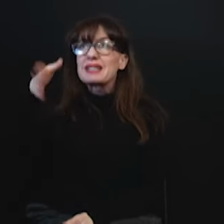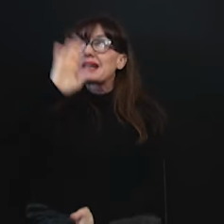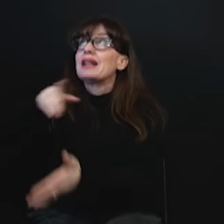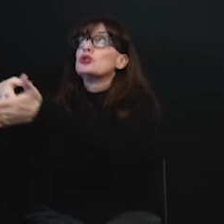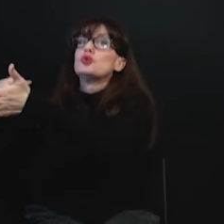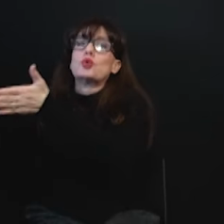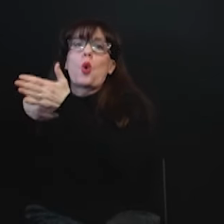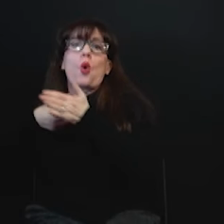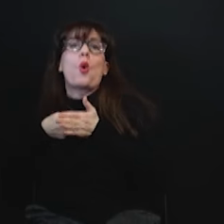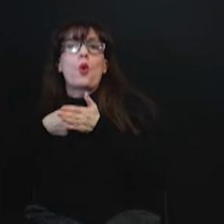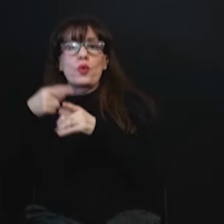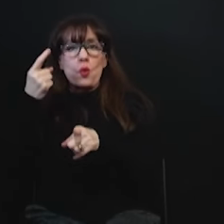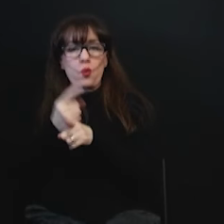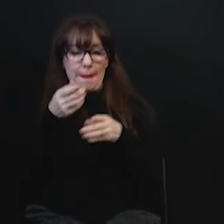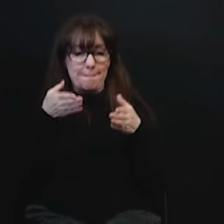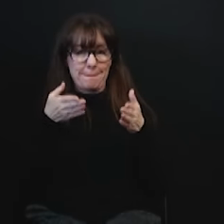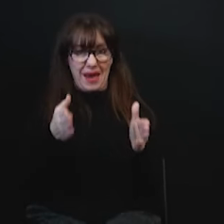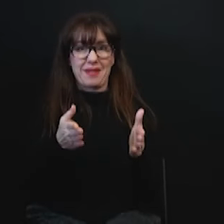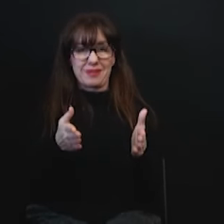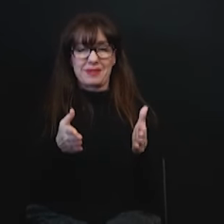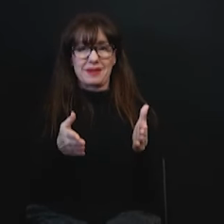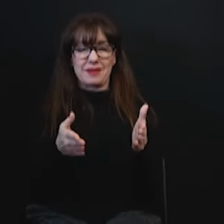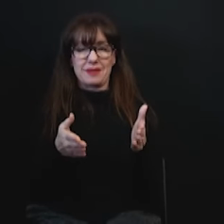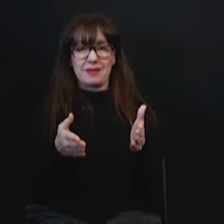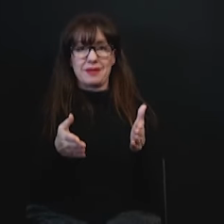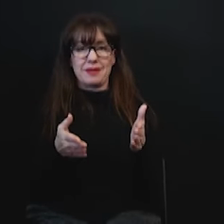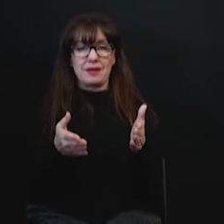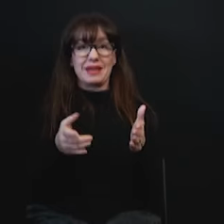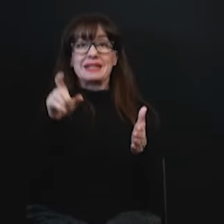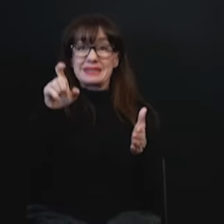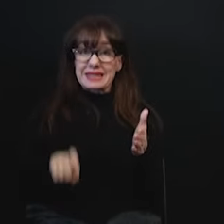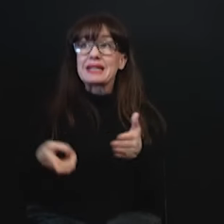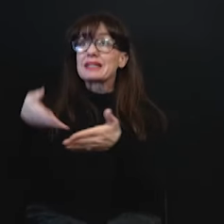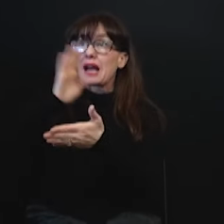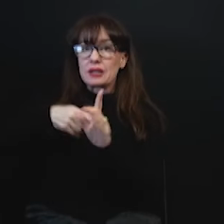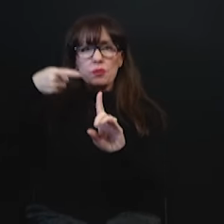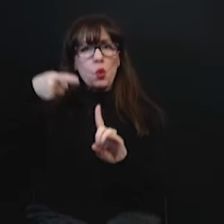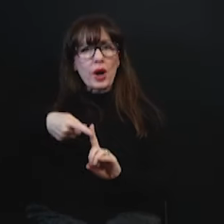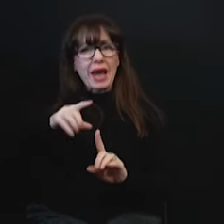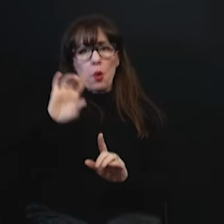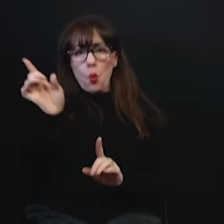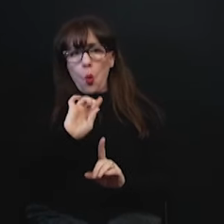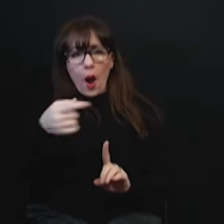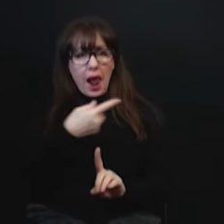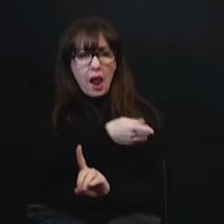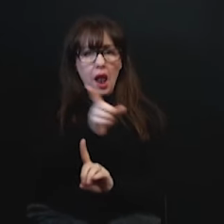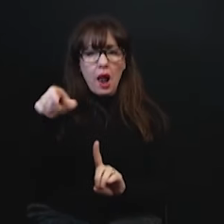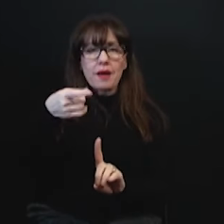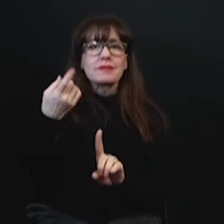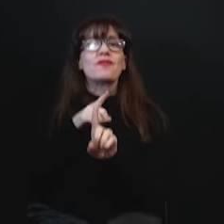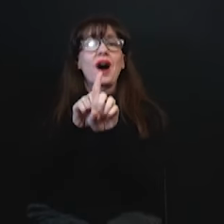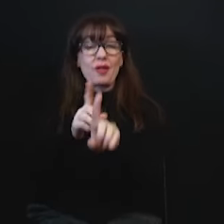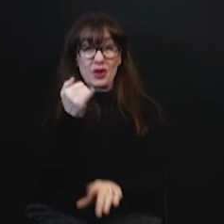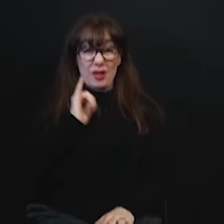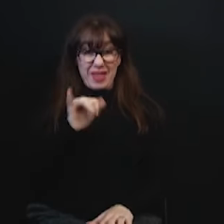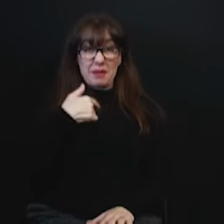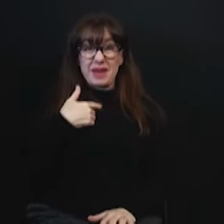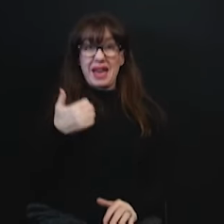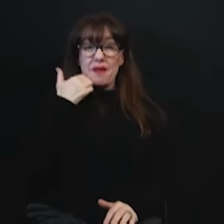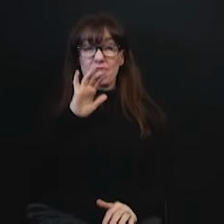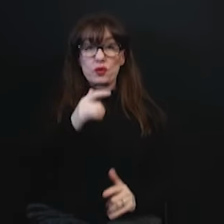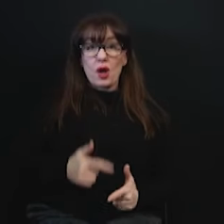show him the right path. Do you know that? He still needed God to point out the road for me to follow. If you're like me, almost any day of